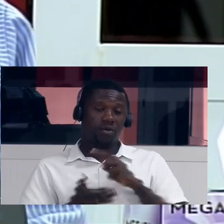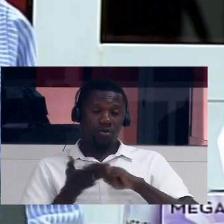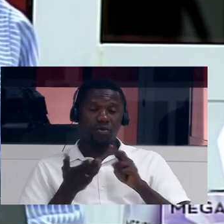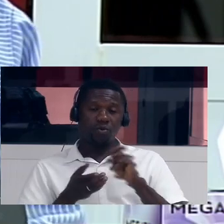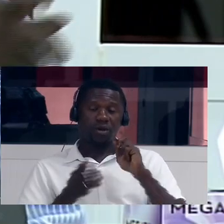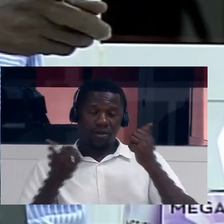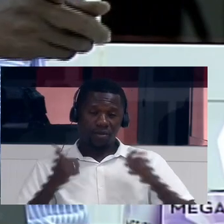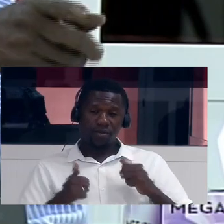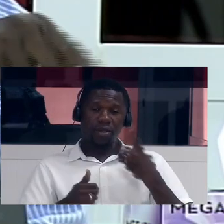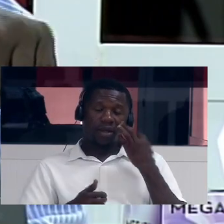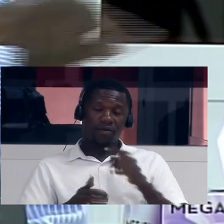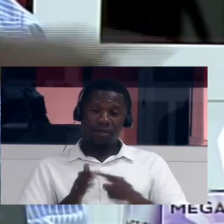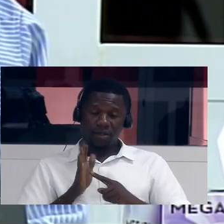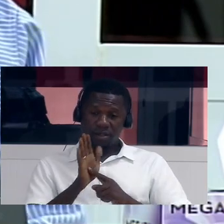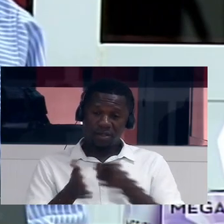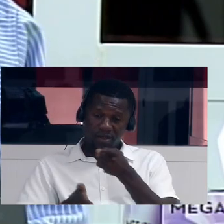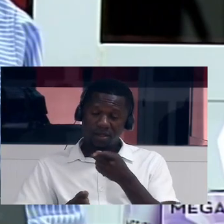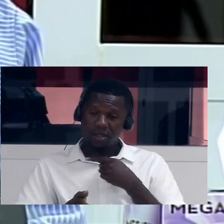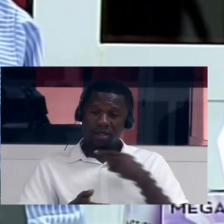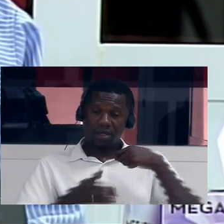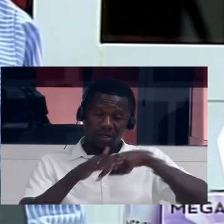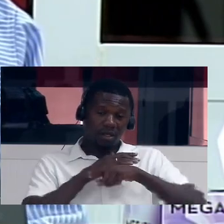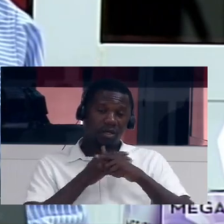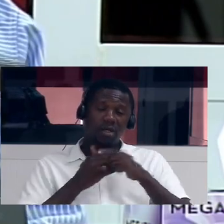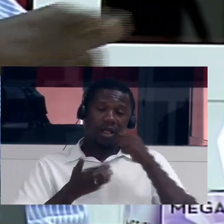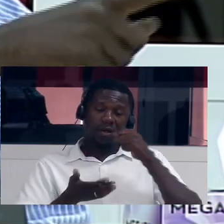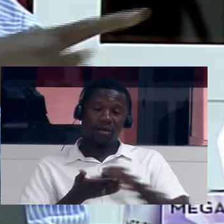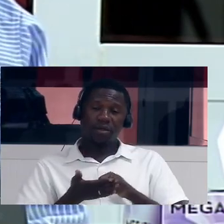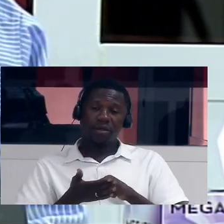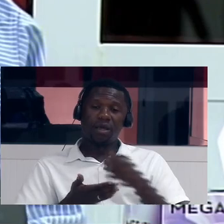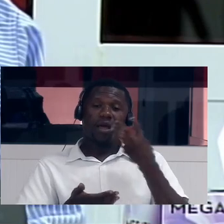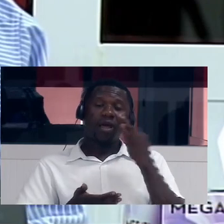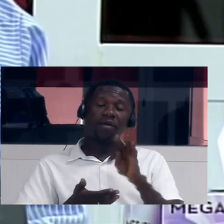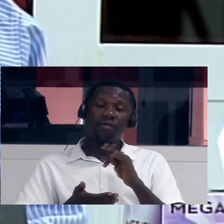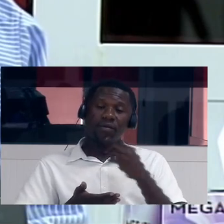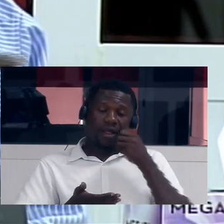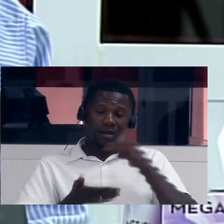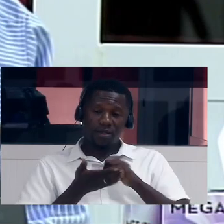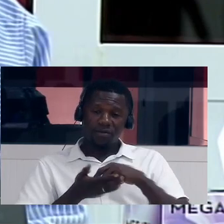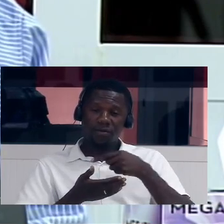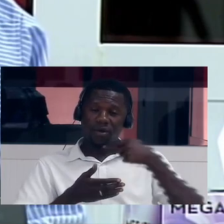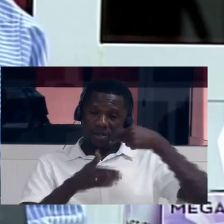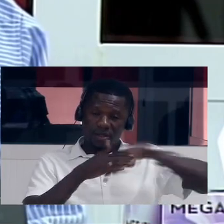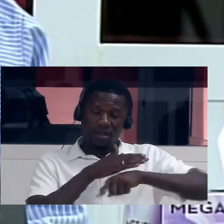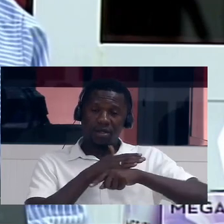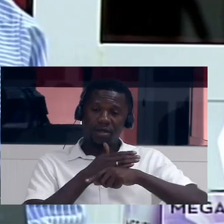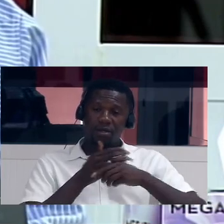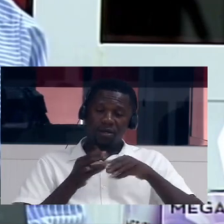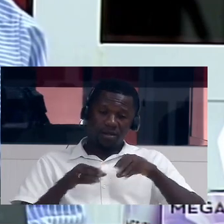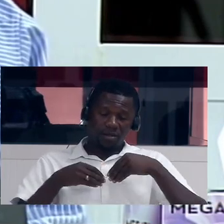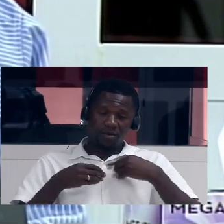letters, this is an internal letter, if letters for internal consumption are written and signed for